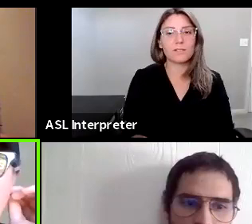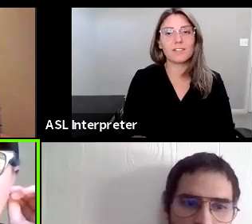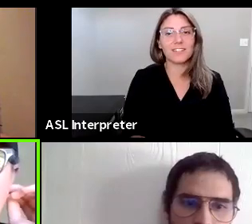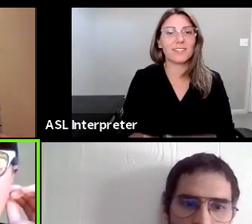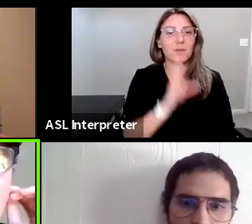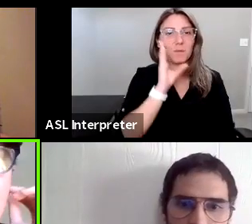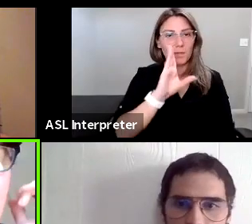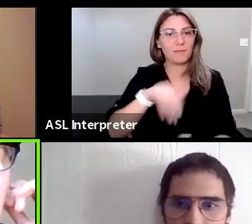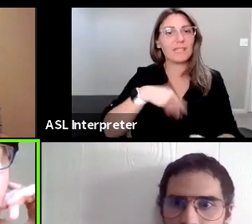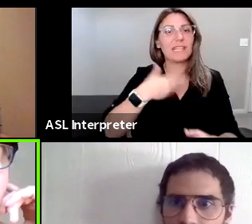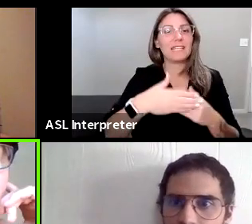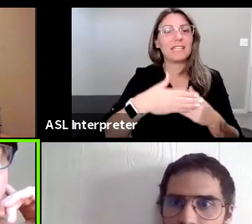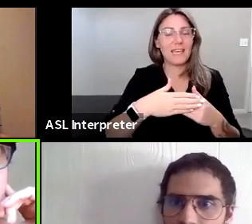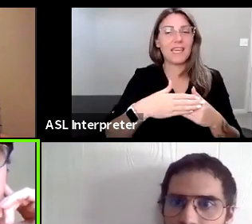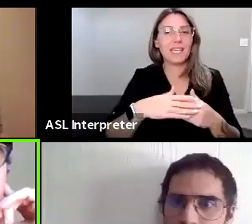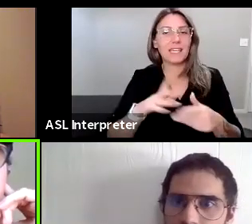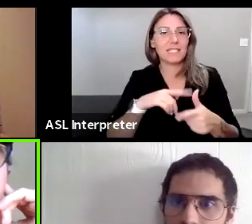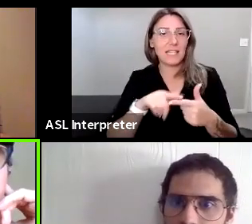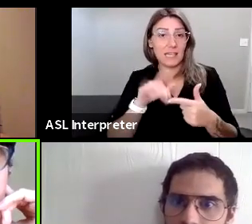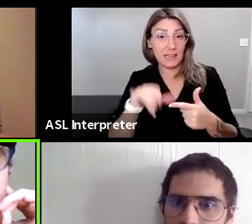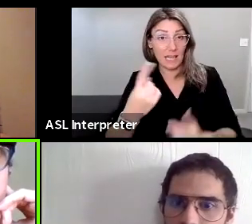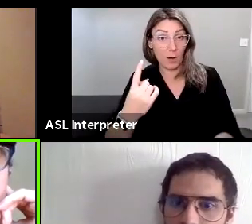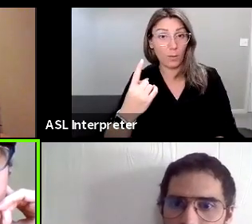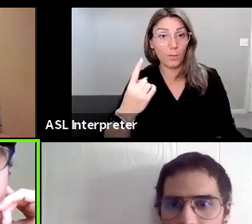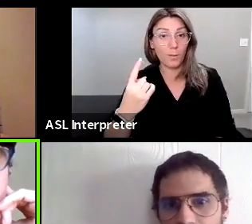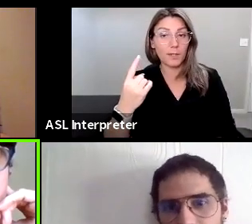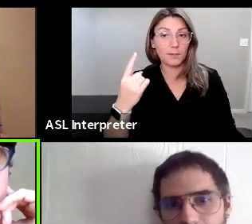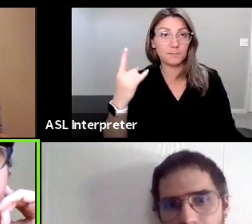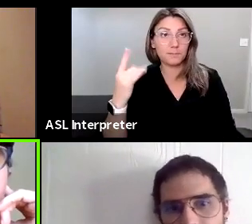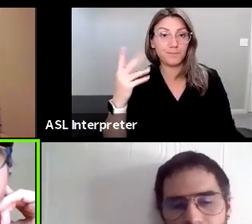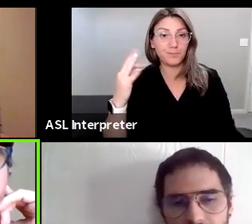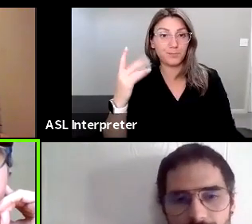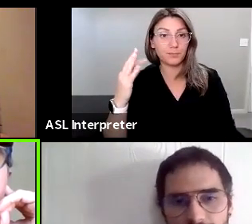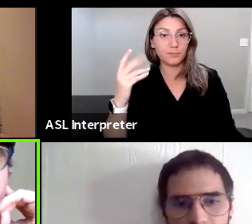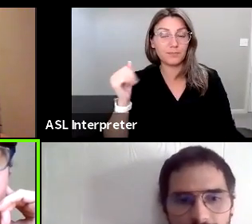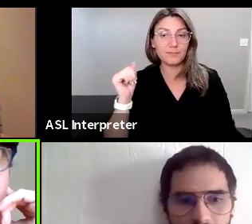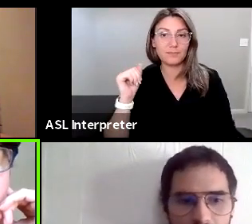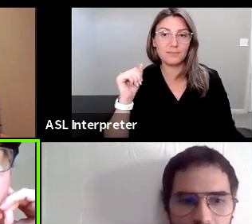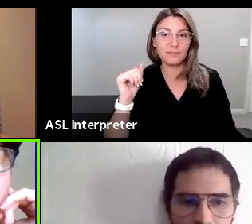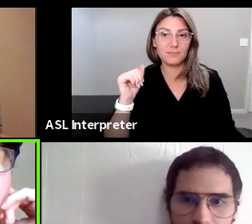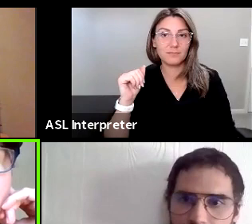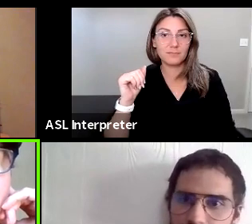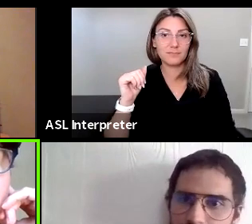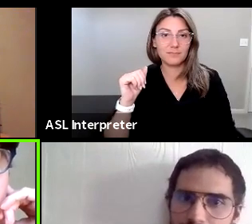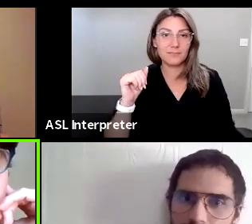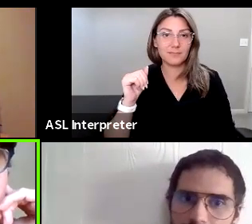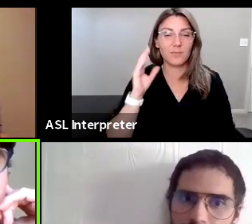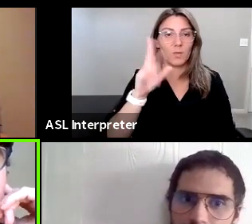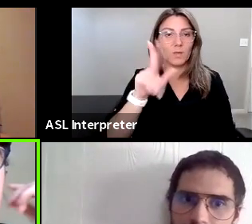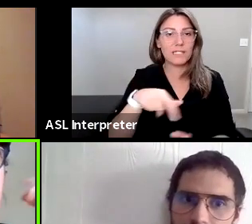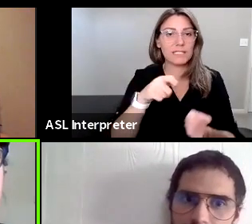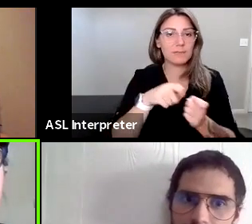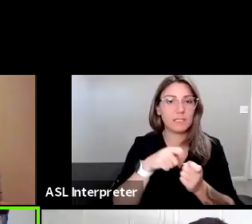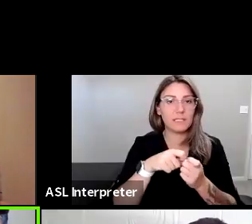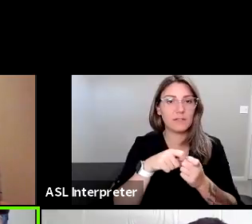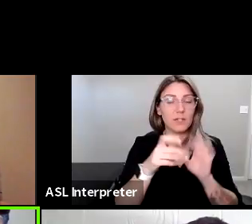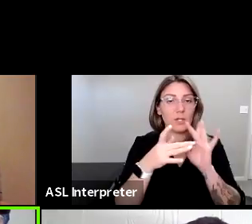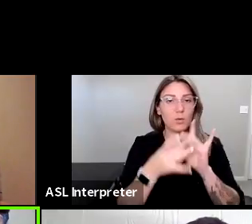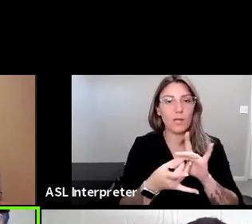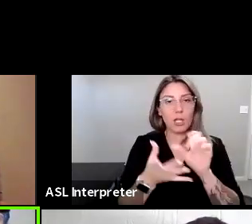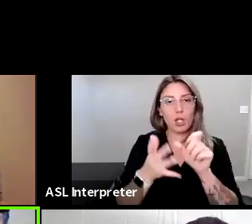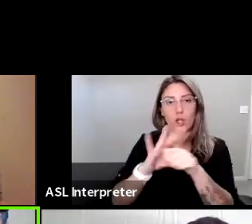very next. And that one is going to be specifically on